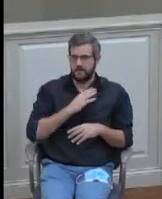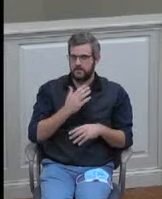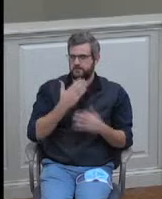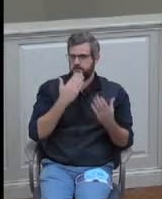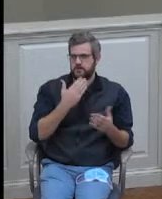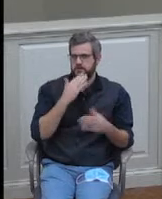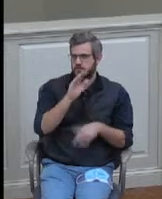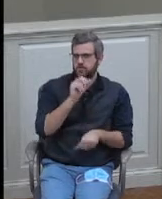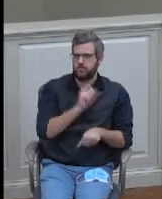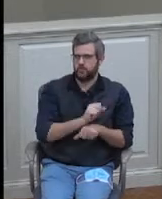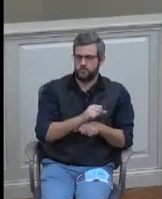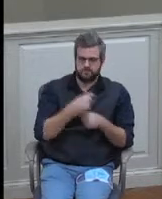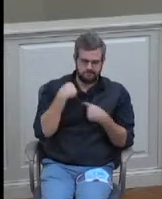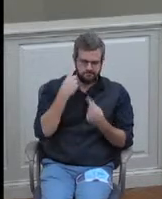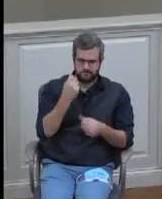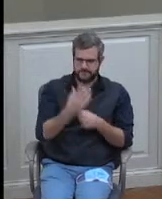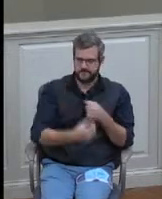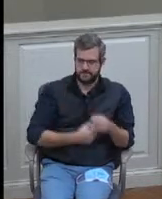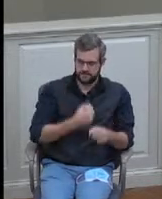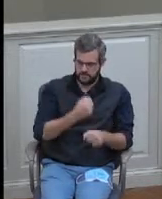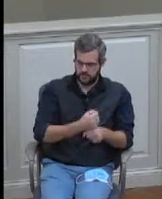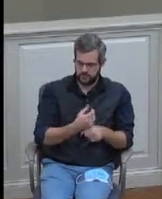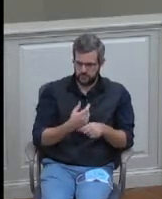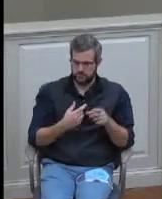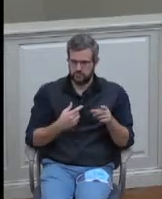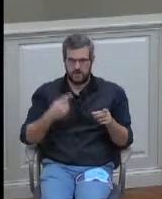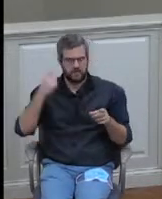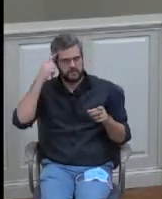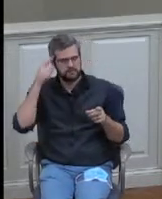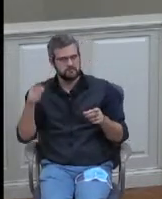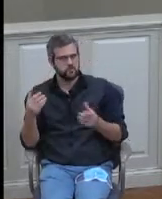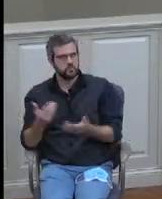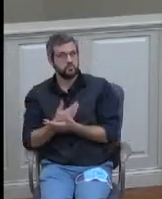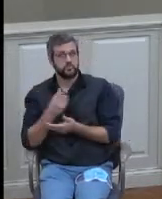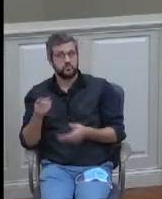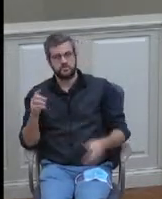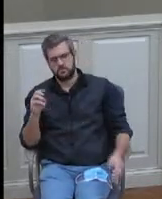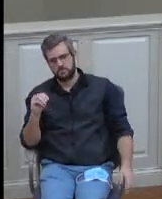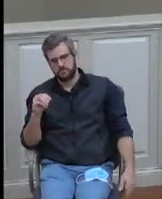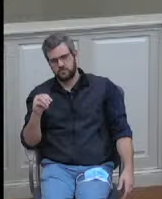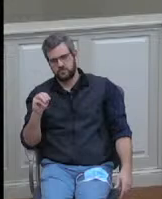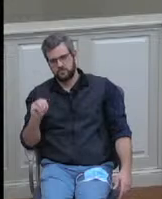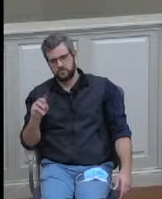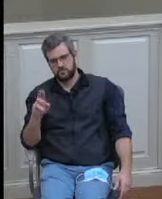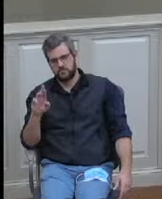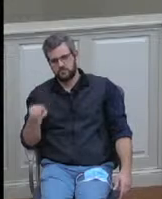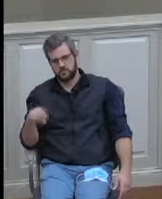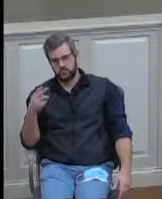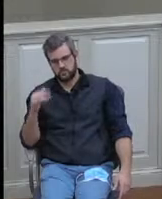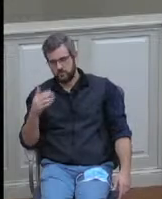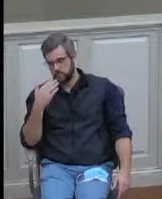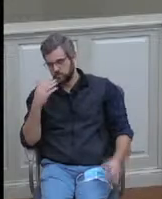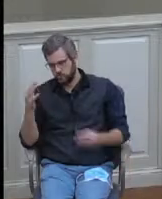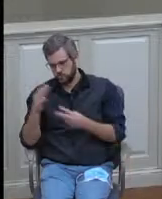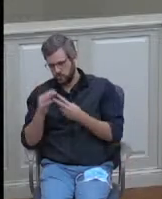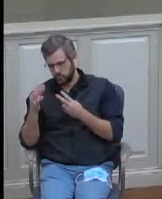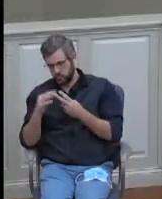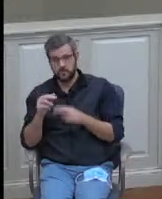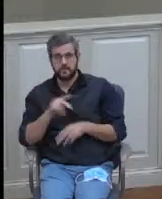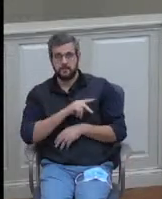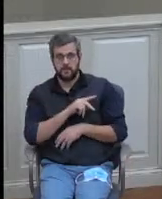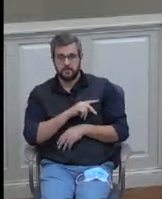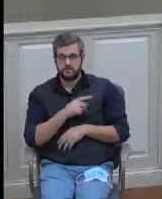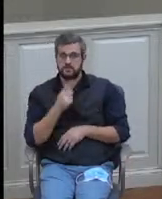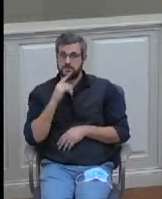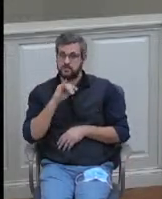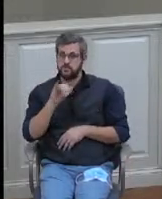through the years. And I think Murphy's going to be a good choice. Jim was definitely a silent